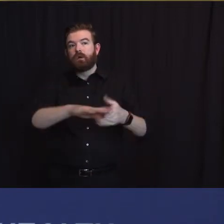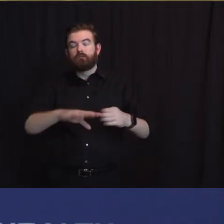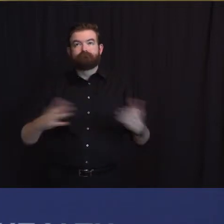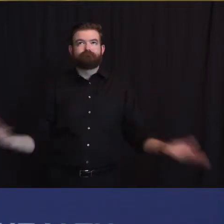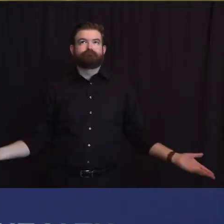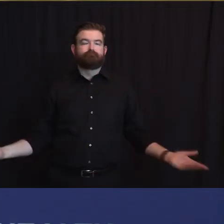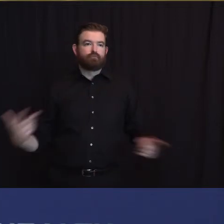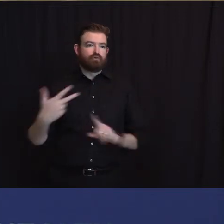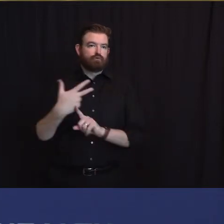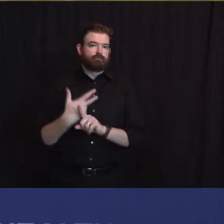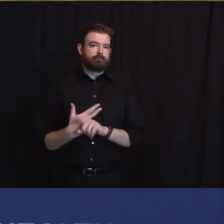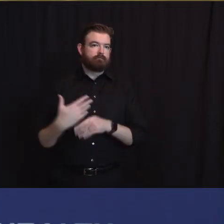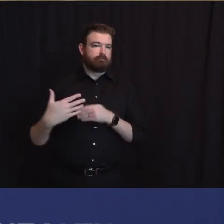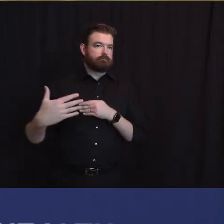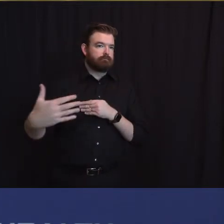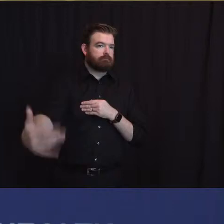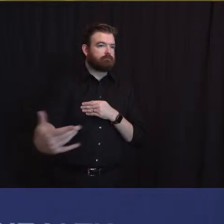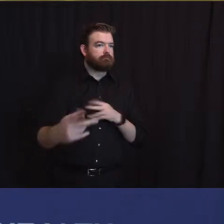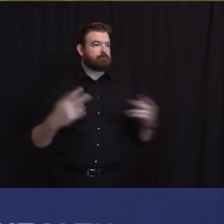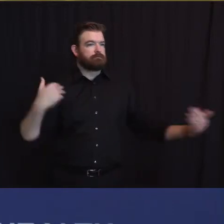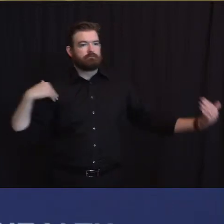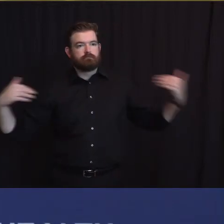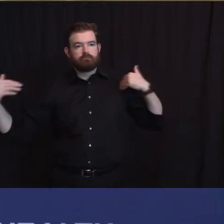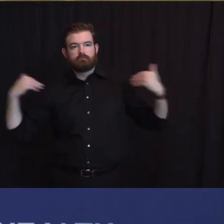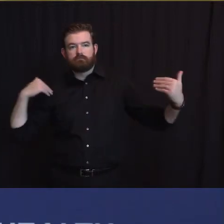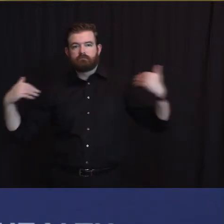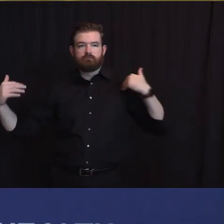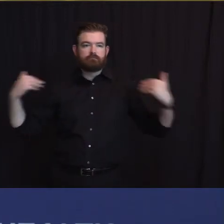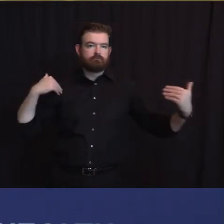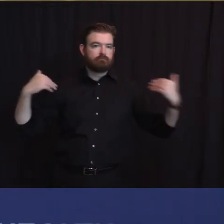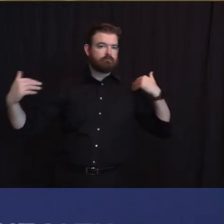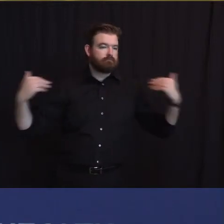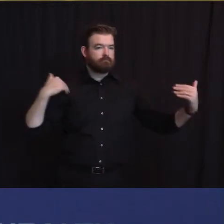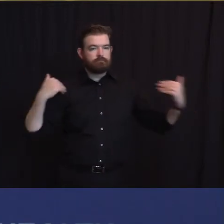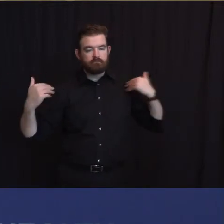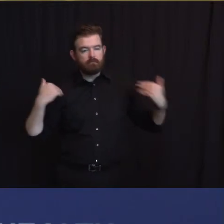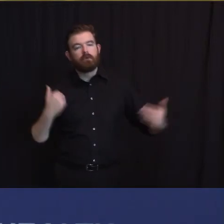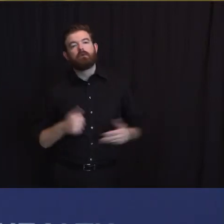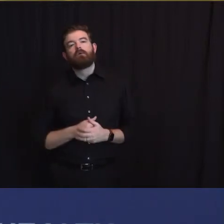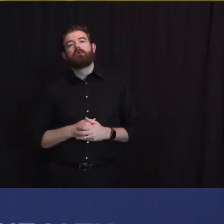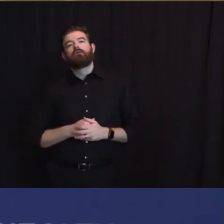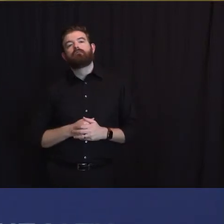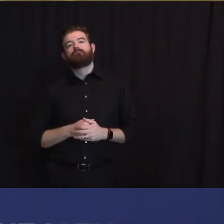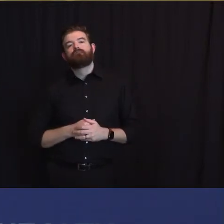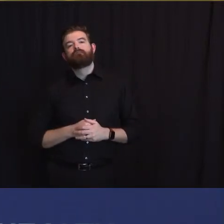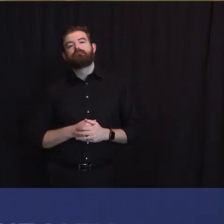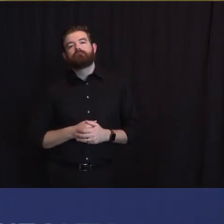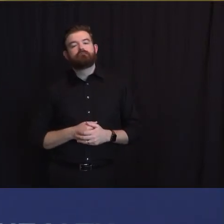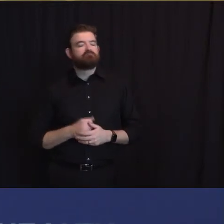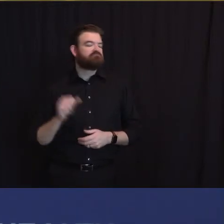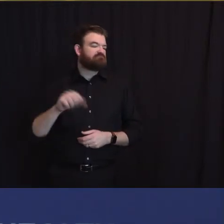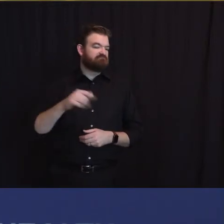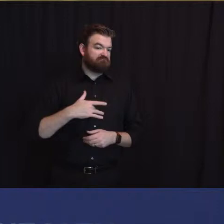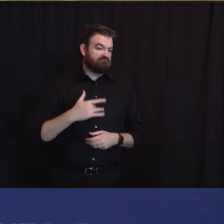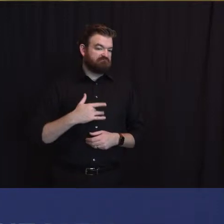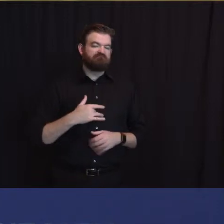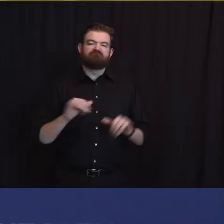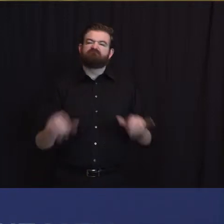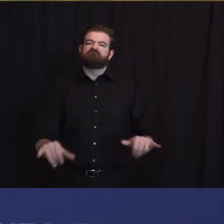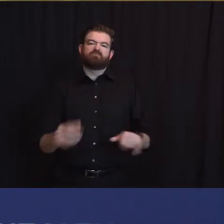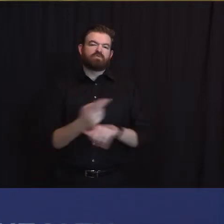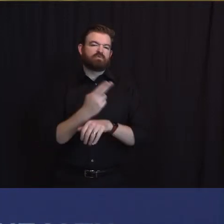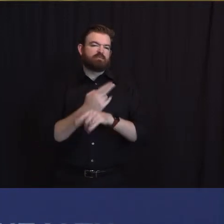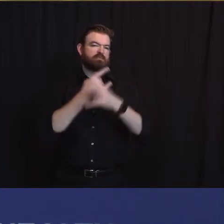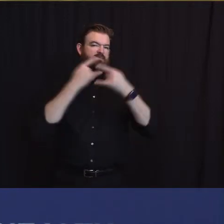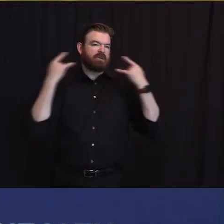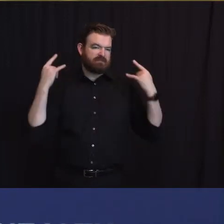what's my guess? My guess is we're likely to be masked for the simple reason that we only a couple of weeks ago have been able to get